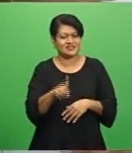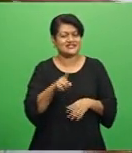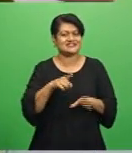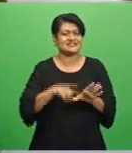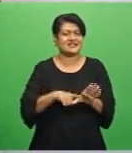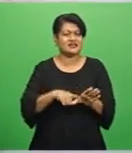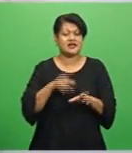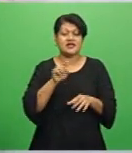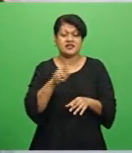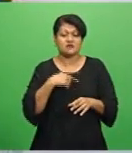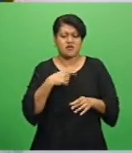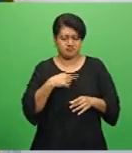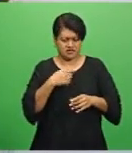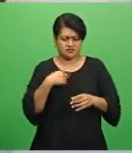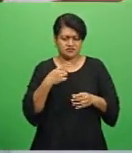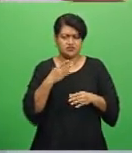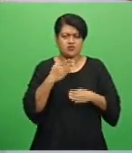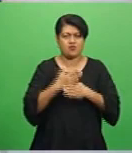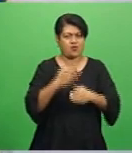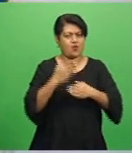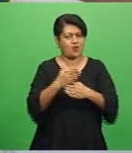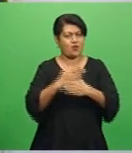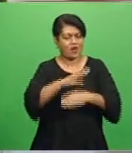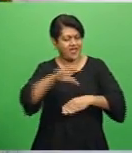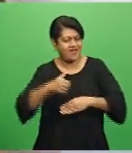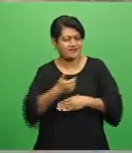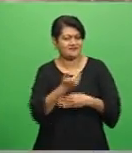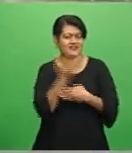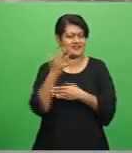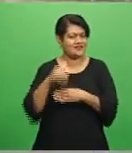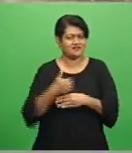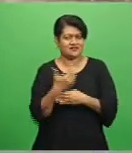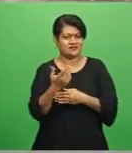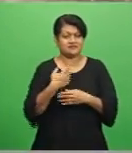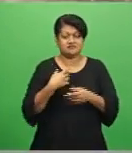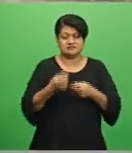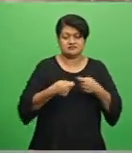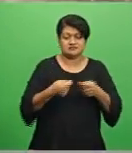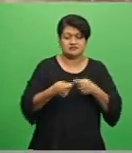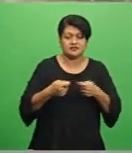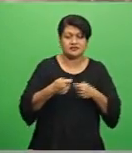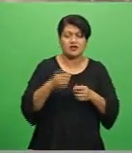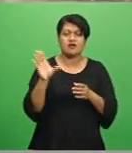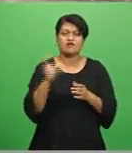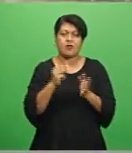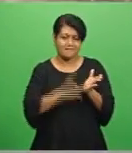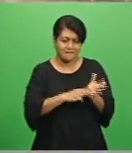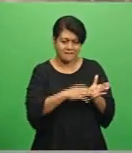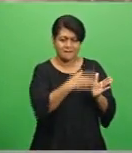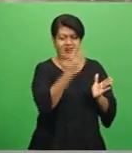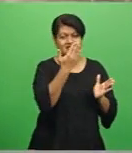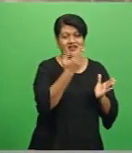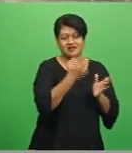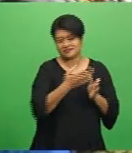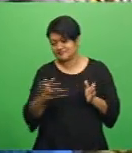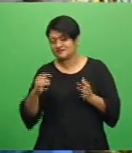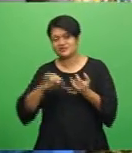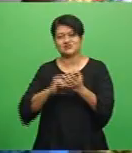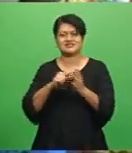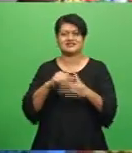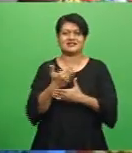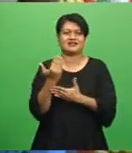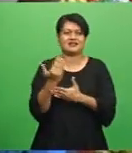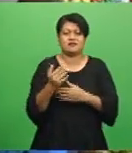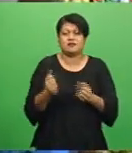I'm running my business every day. I'm doing marketing for Monday until Saturday. For